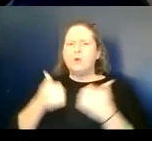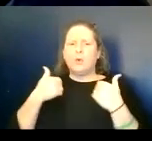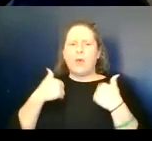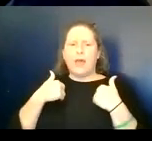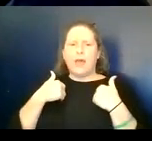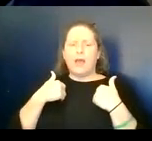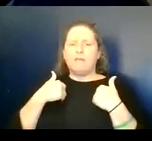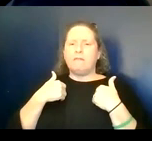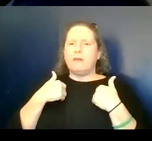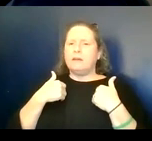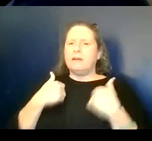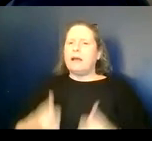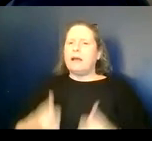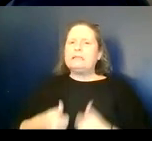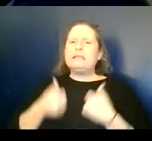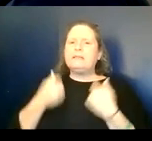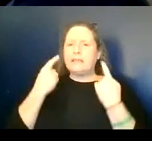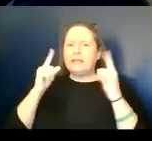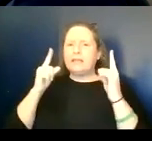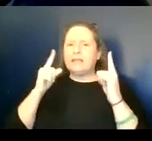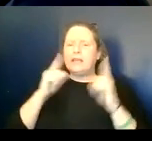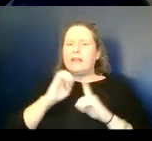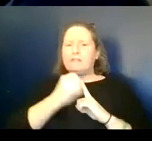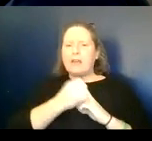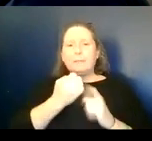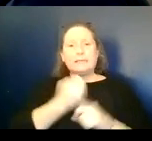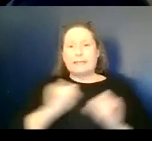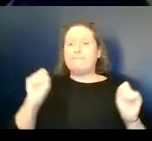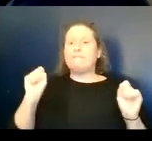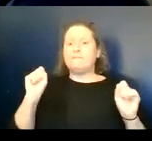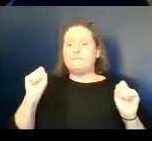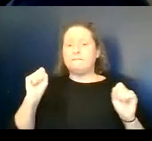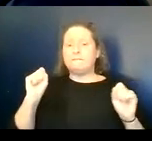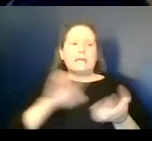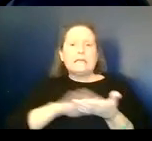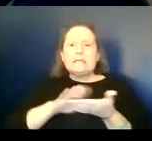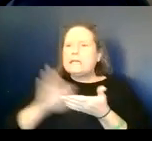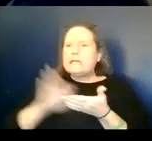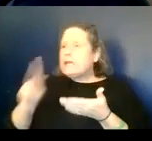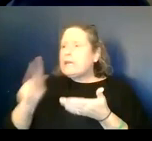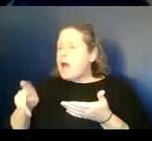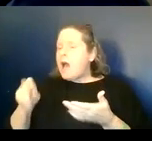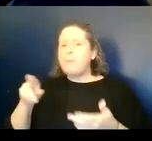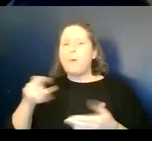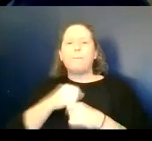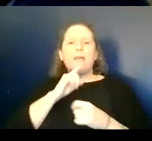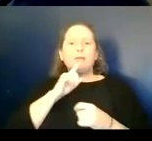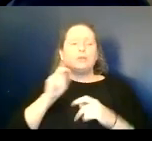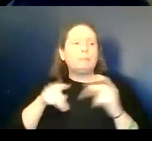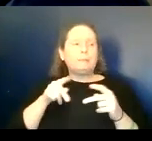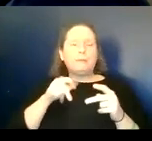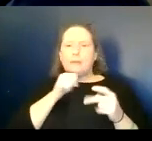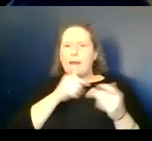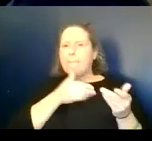living environment that is safe, whether it's cleaning up or making sure that people do not